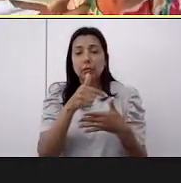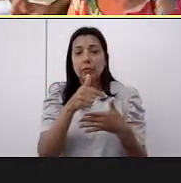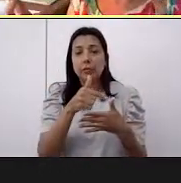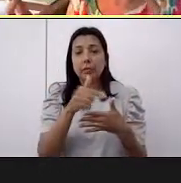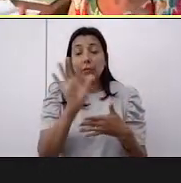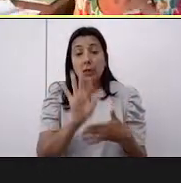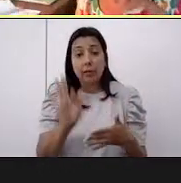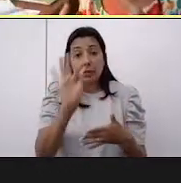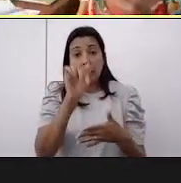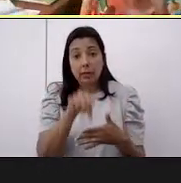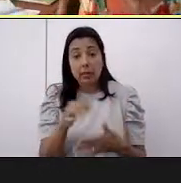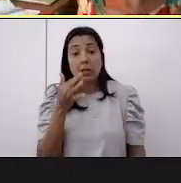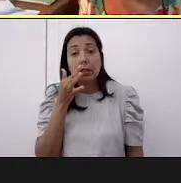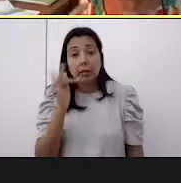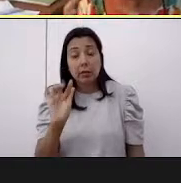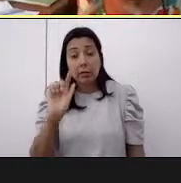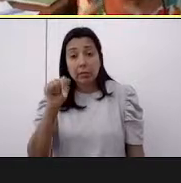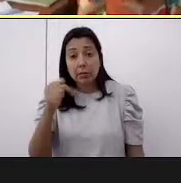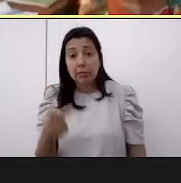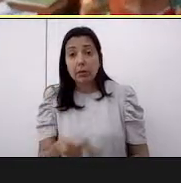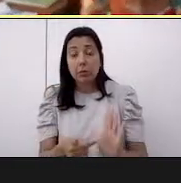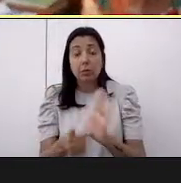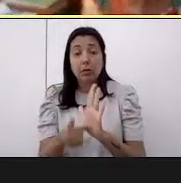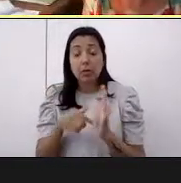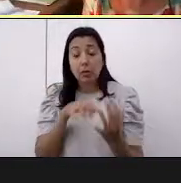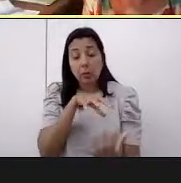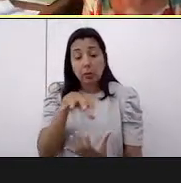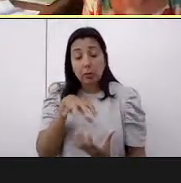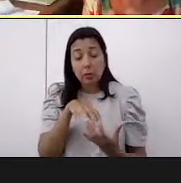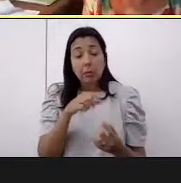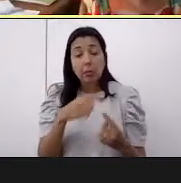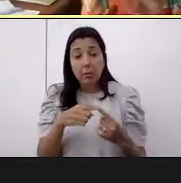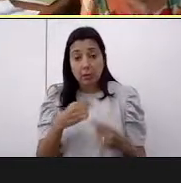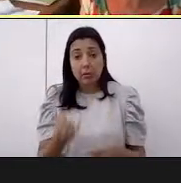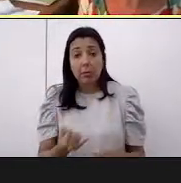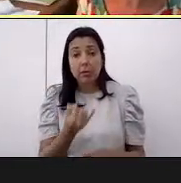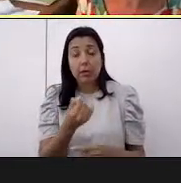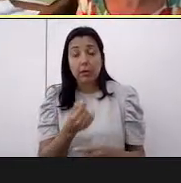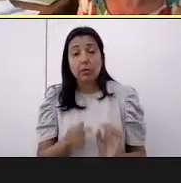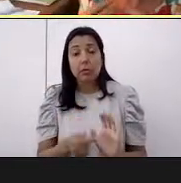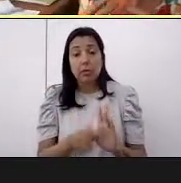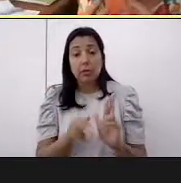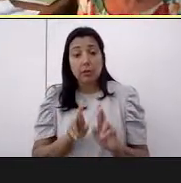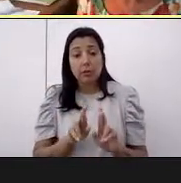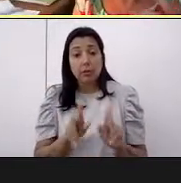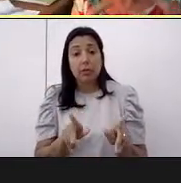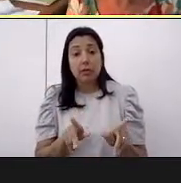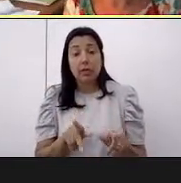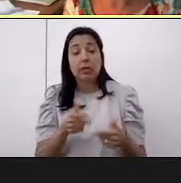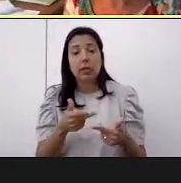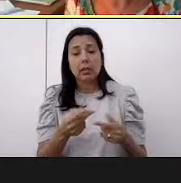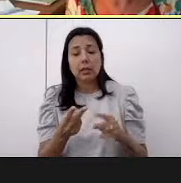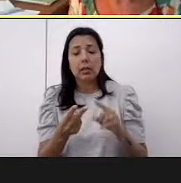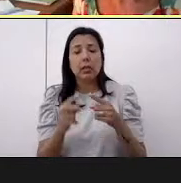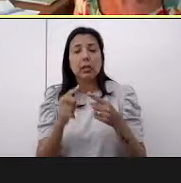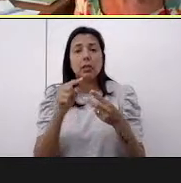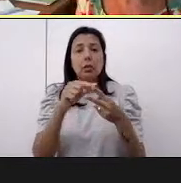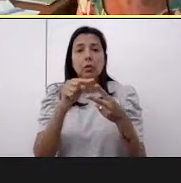it's different, because I think it's very important to understand the difference of the dynamics of